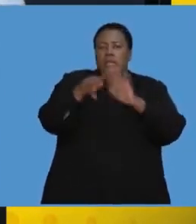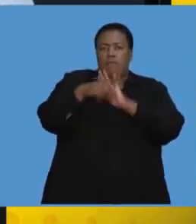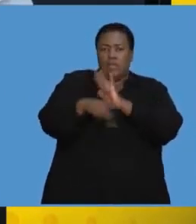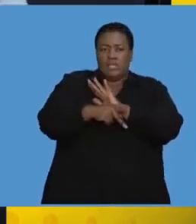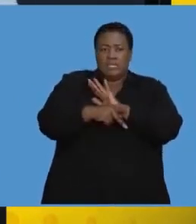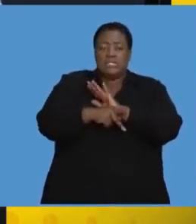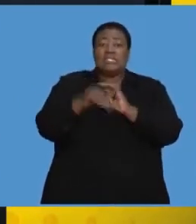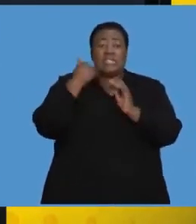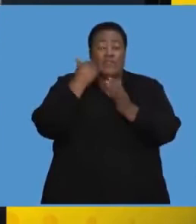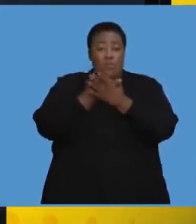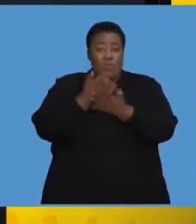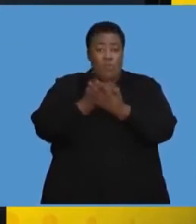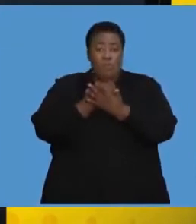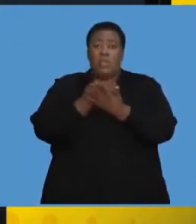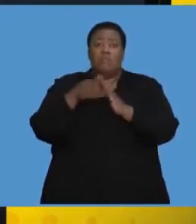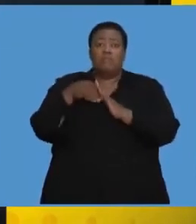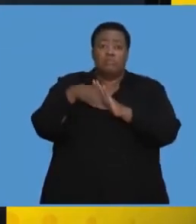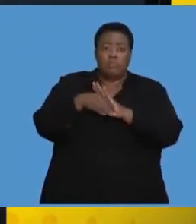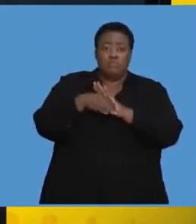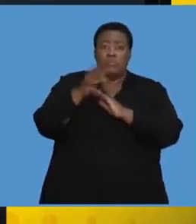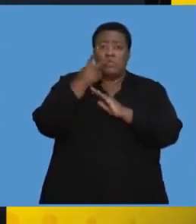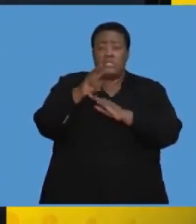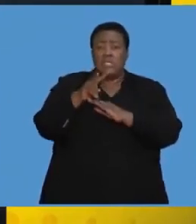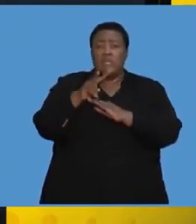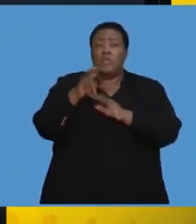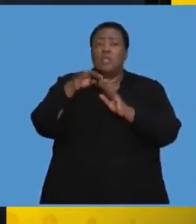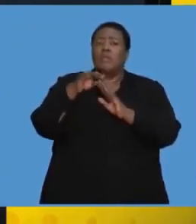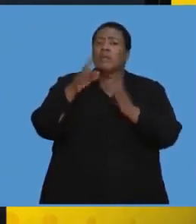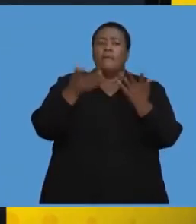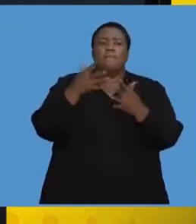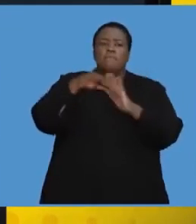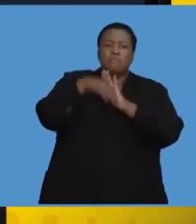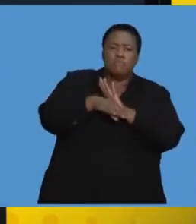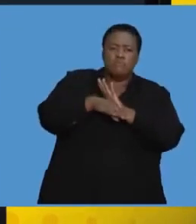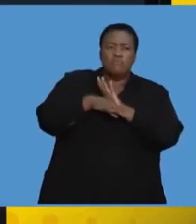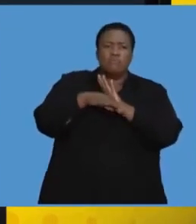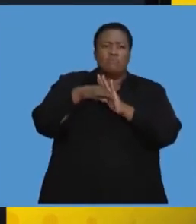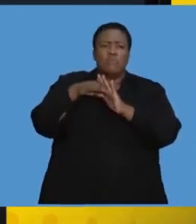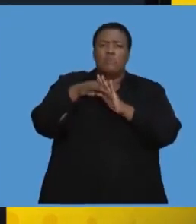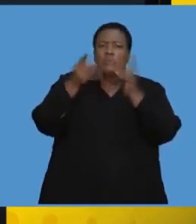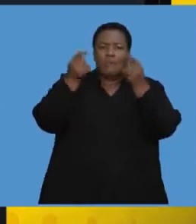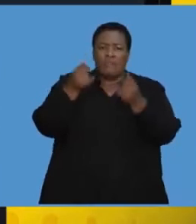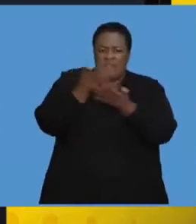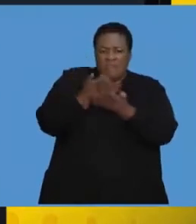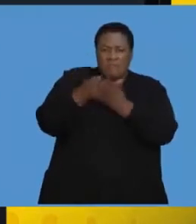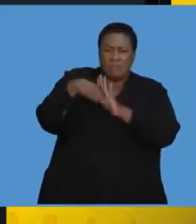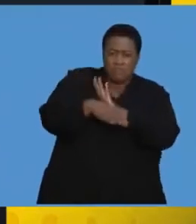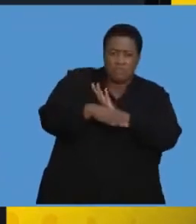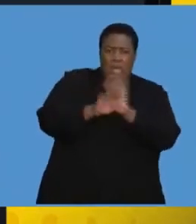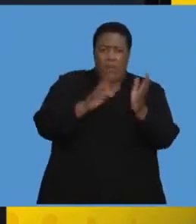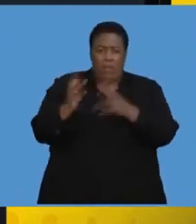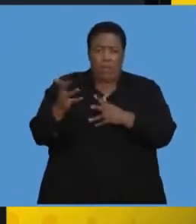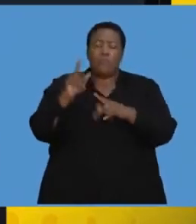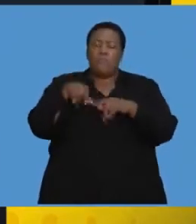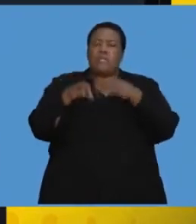in the economy, typically we are looking at our recession and our depression, then you need to be able to explain an